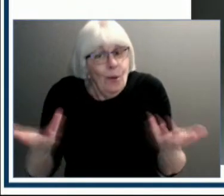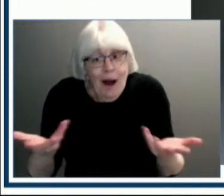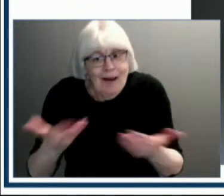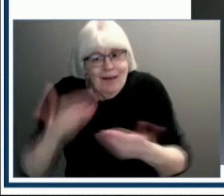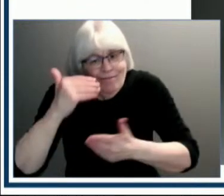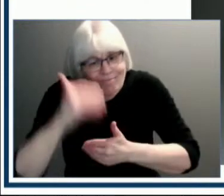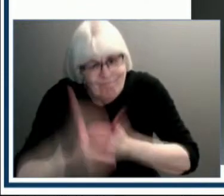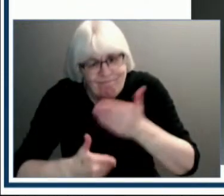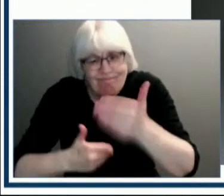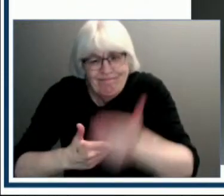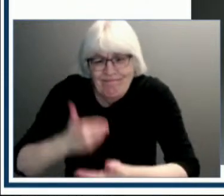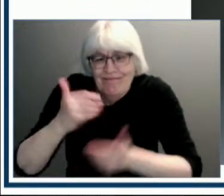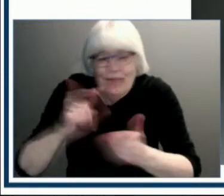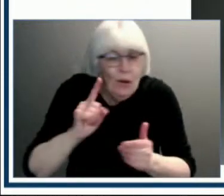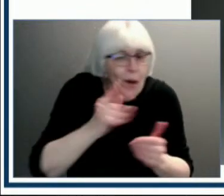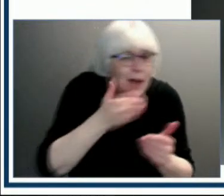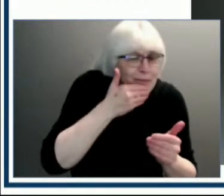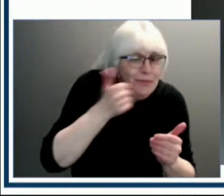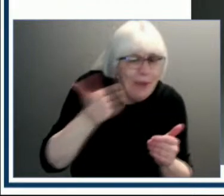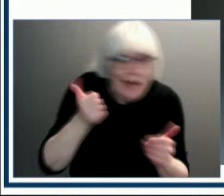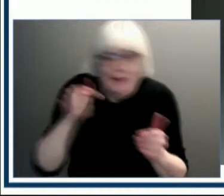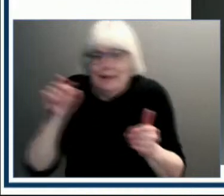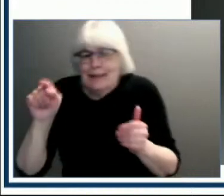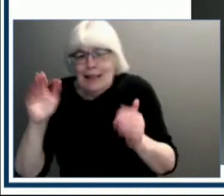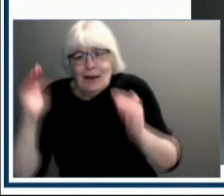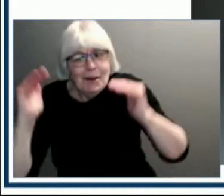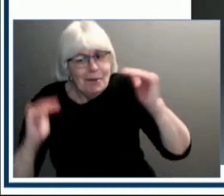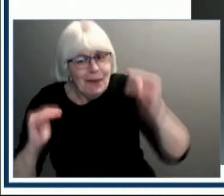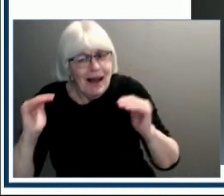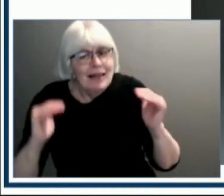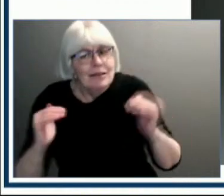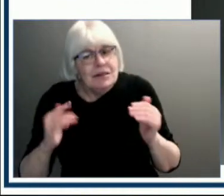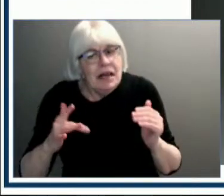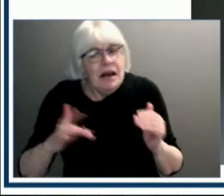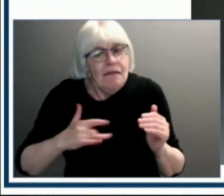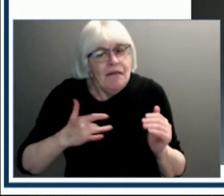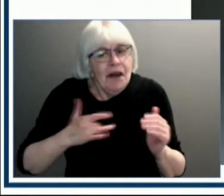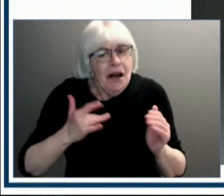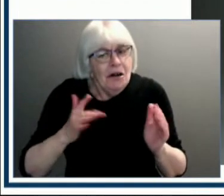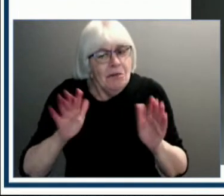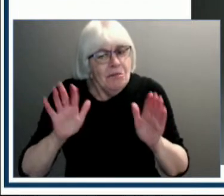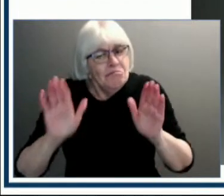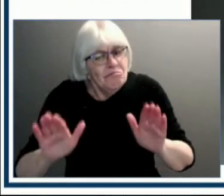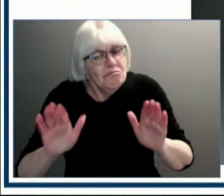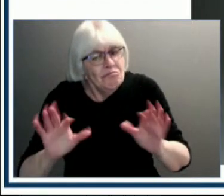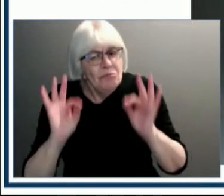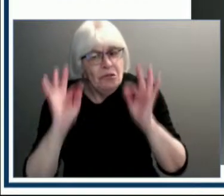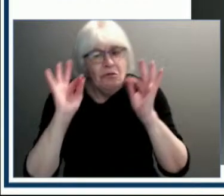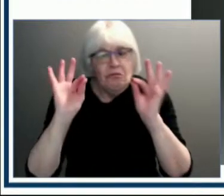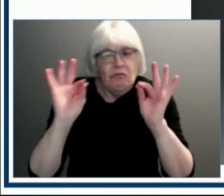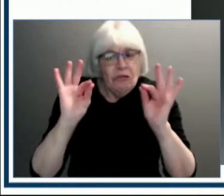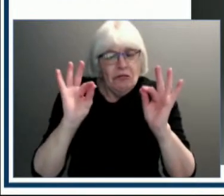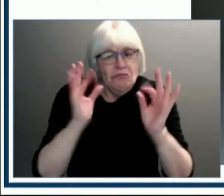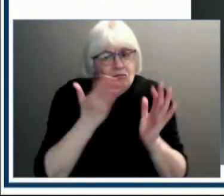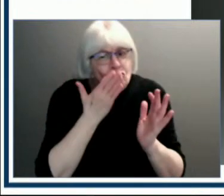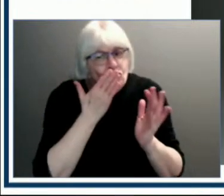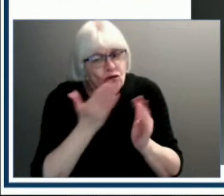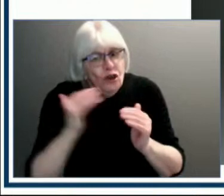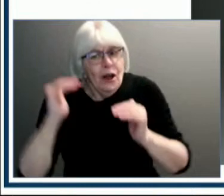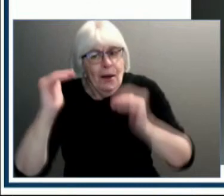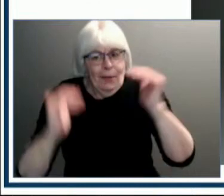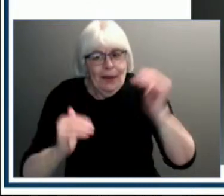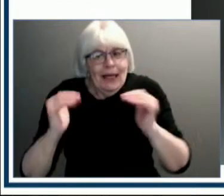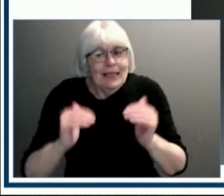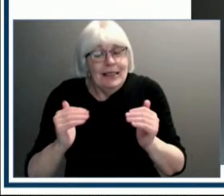we feel that where we're at right now is we still have a good balance, and we're asking Nova Scotians to help us out with that by doing everything they can